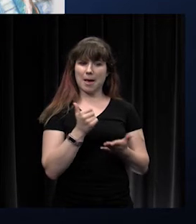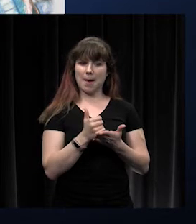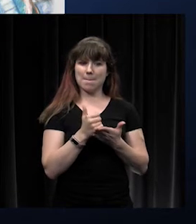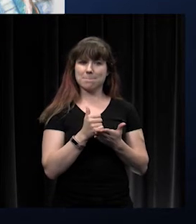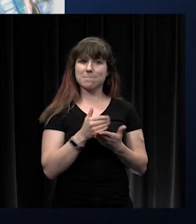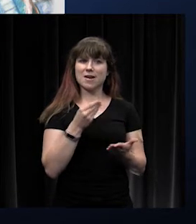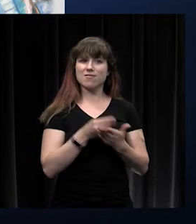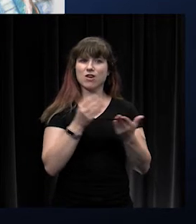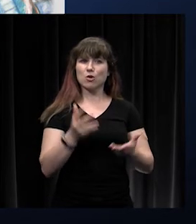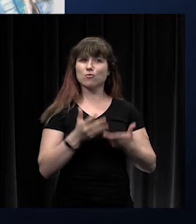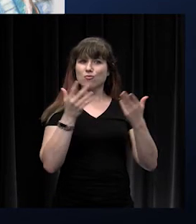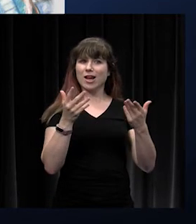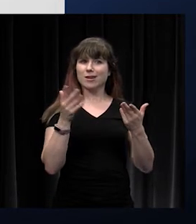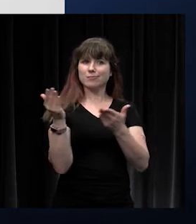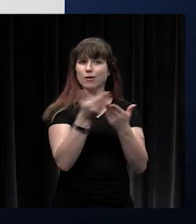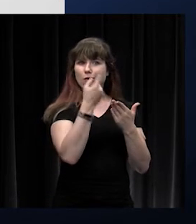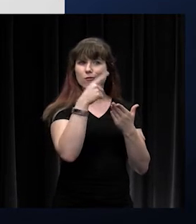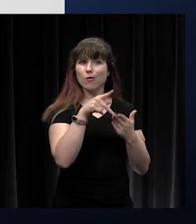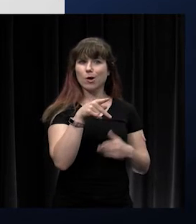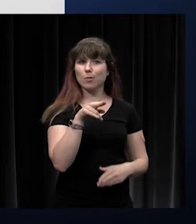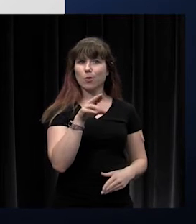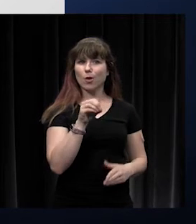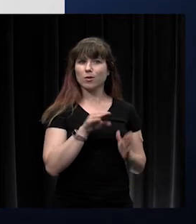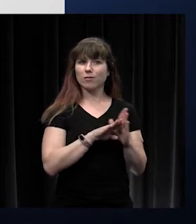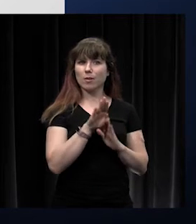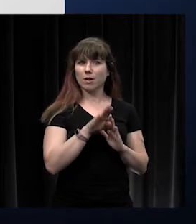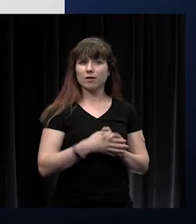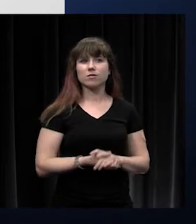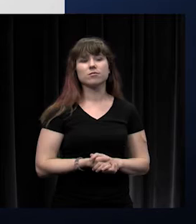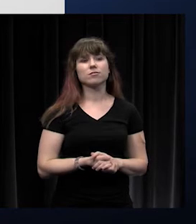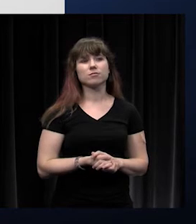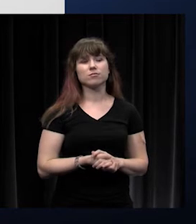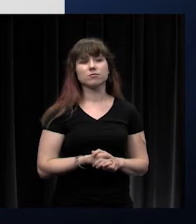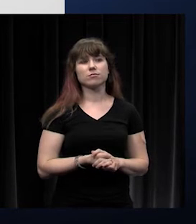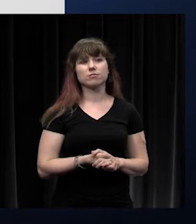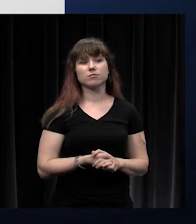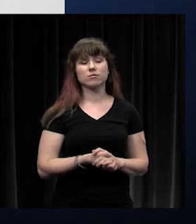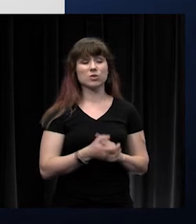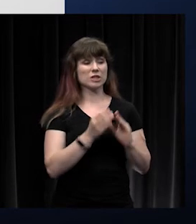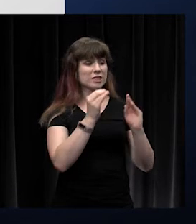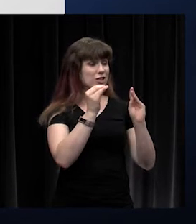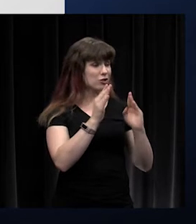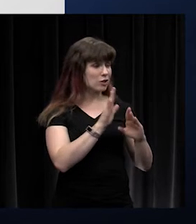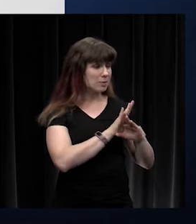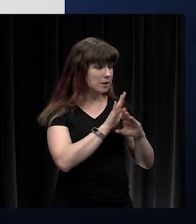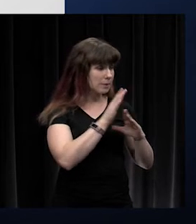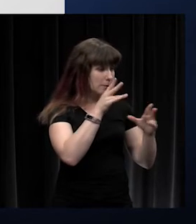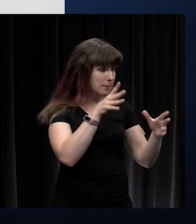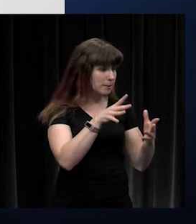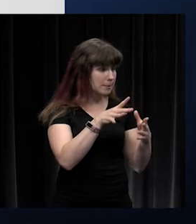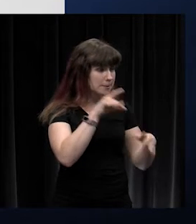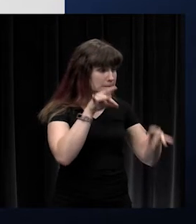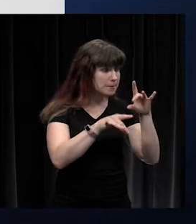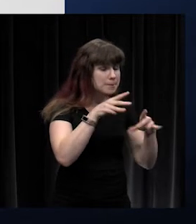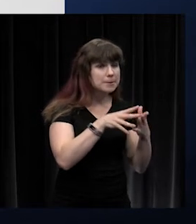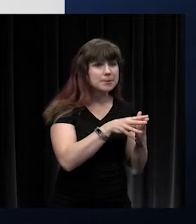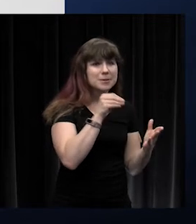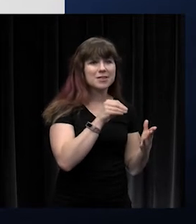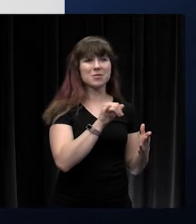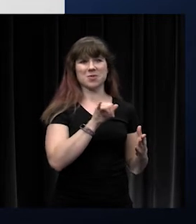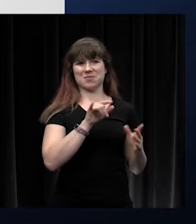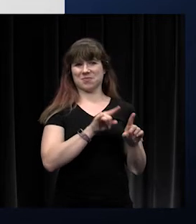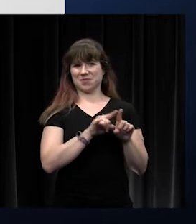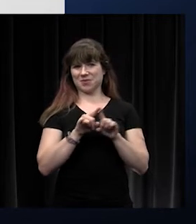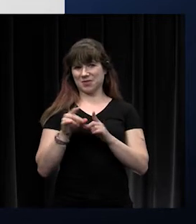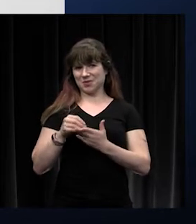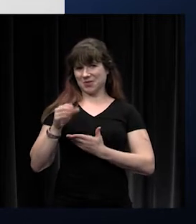professional development fund in teaching and learning. So while the teachers are busy learning, we also have students that are busy learning as